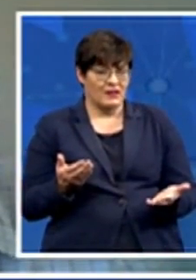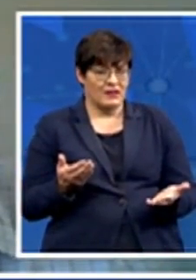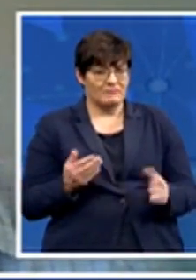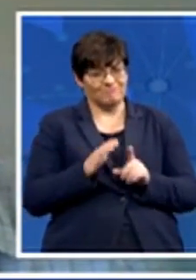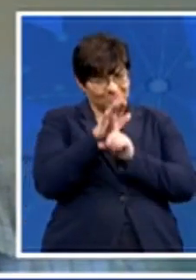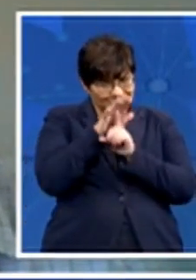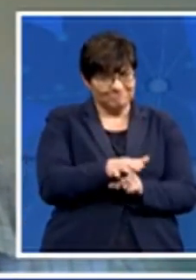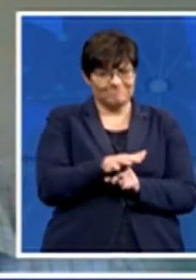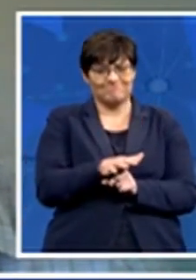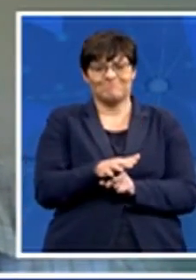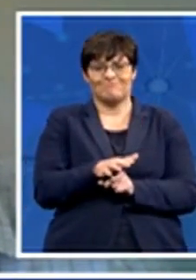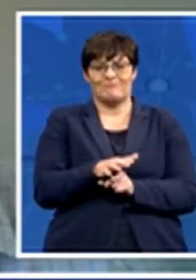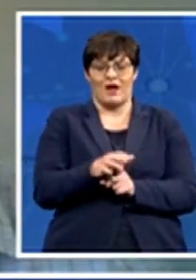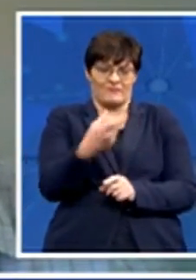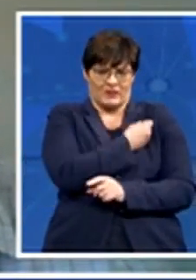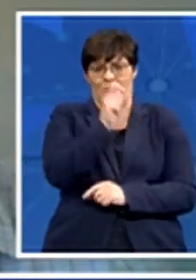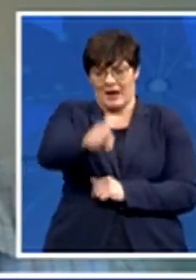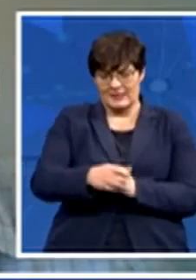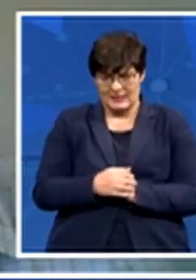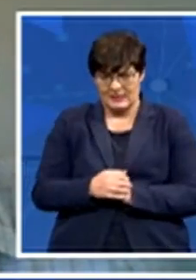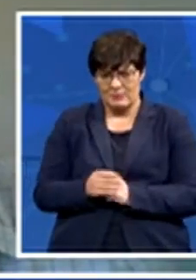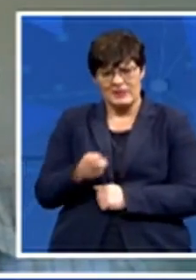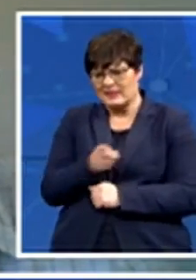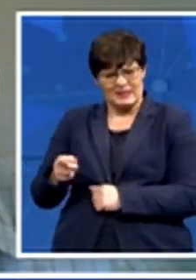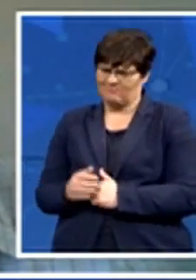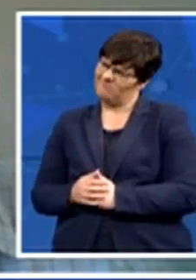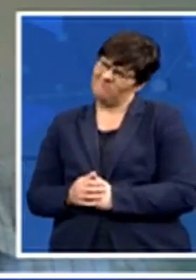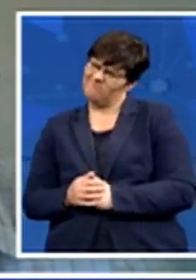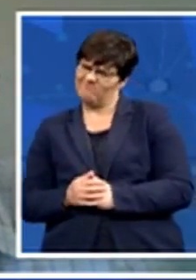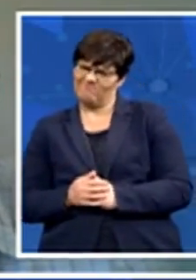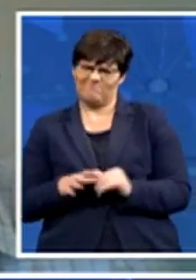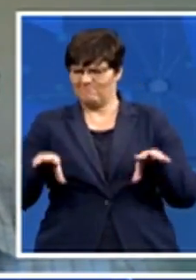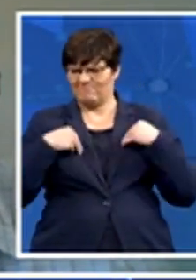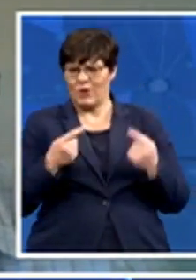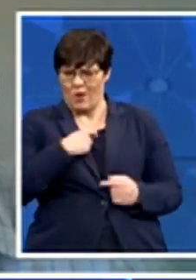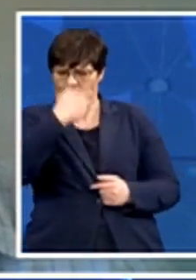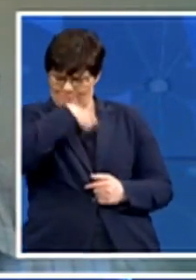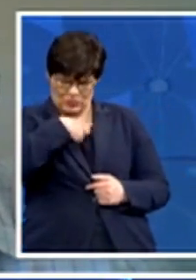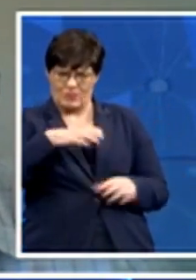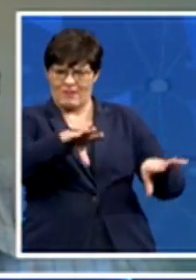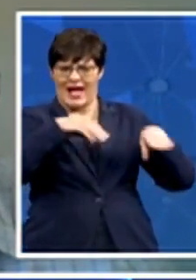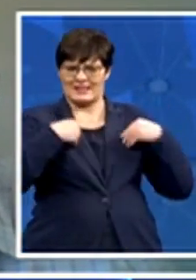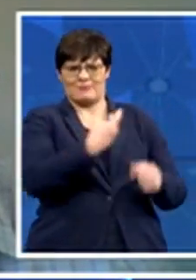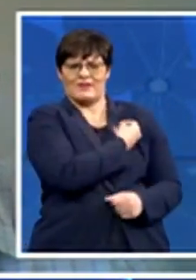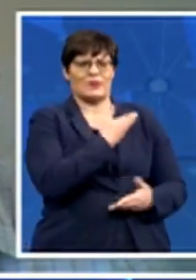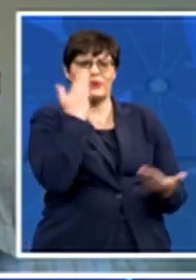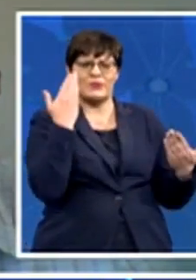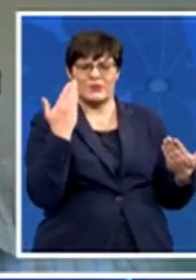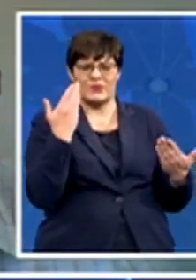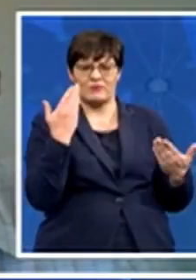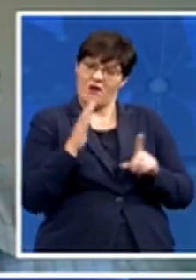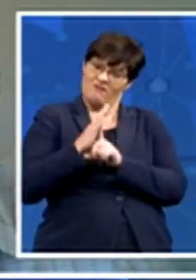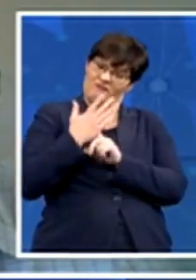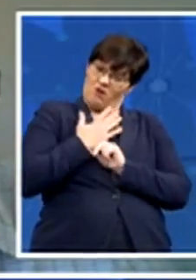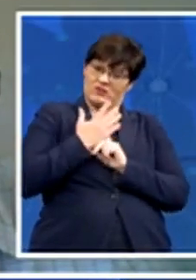still those who are still doubtful. I mean, they've got their own personal reasons why they won't vaccinate, and no one can and should take them